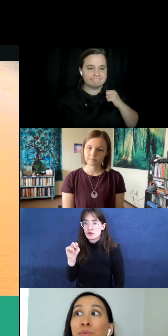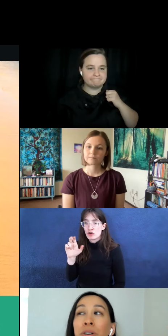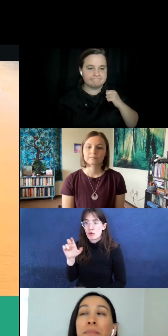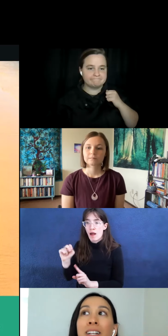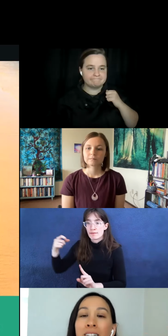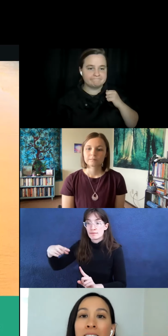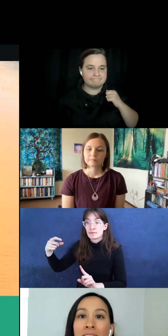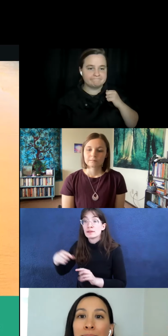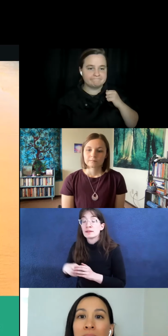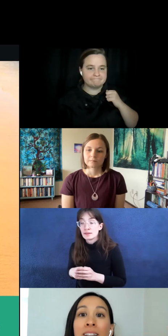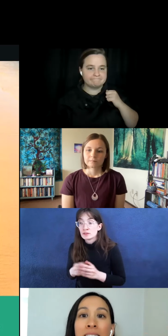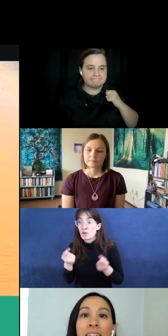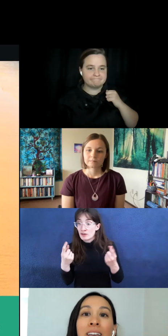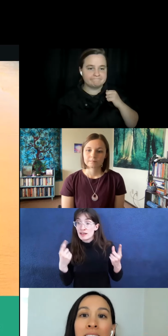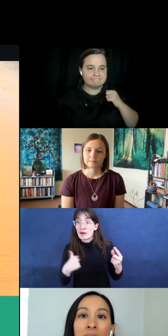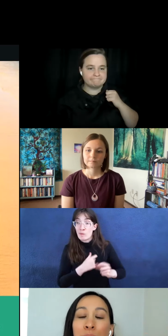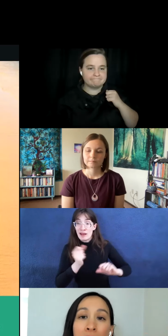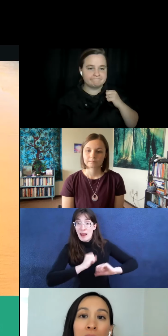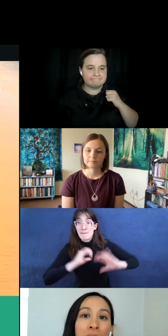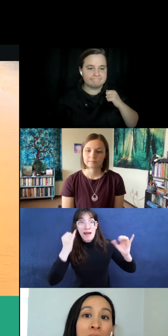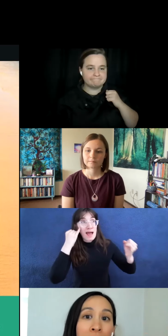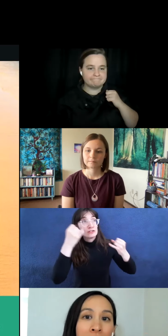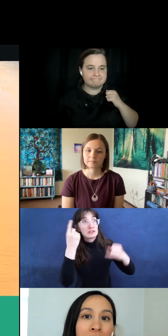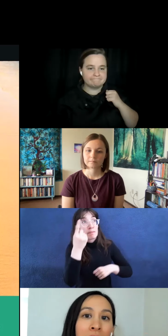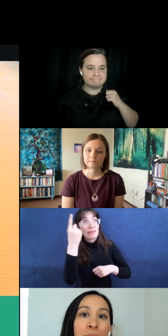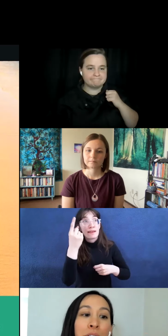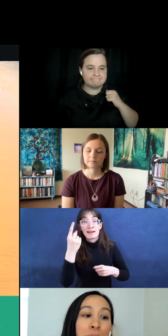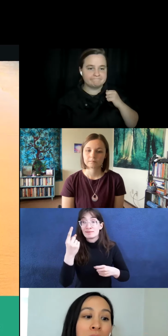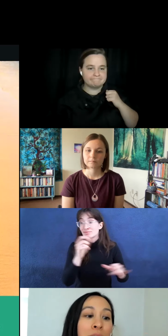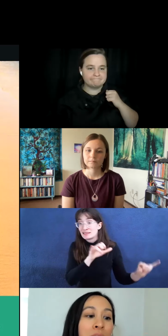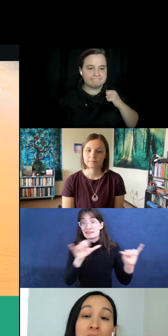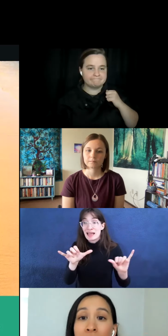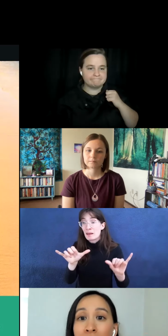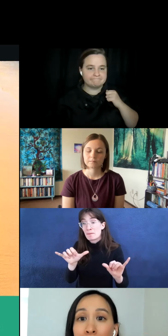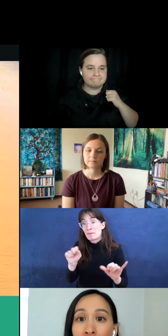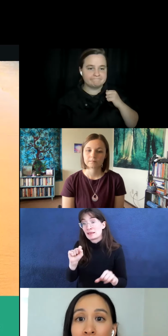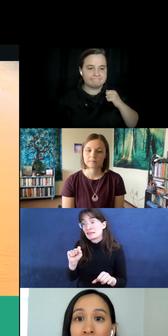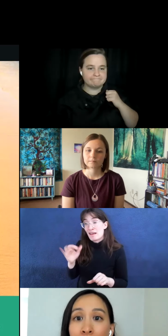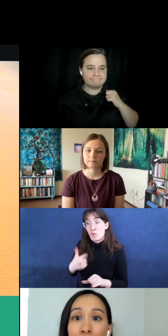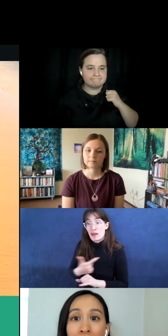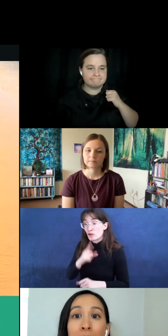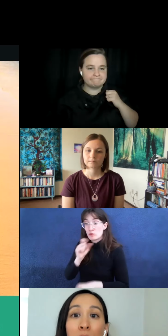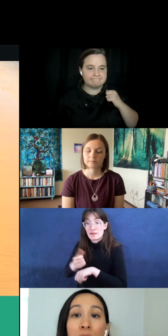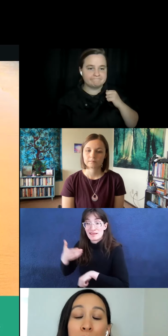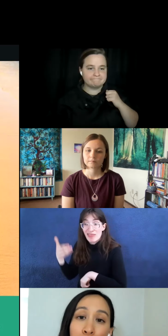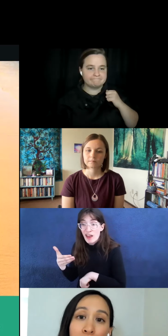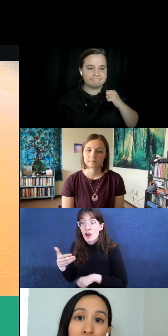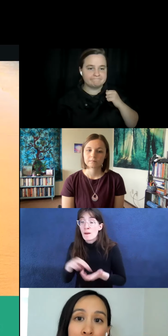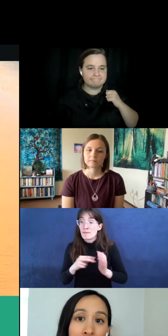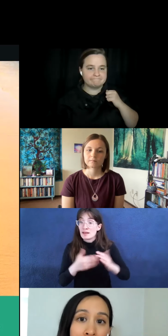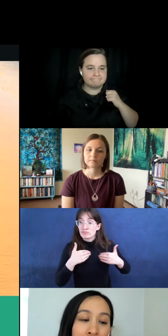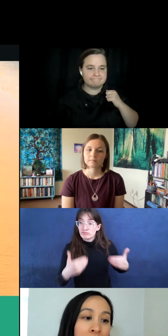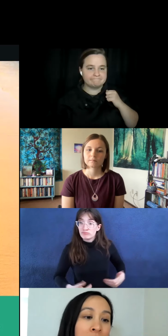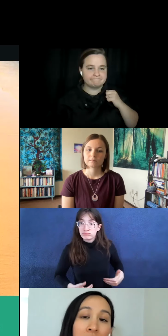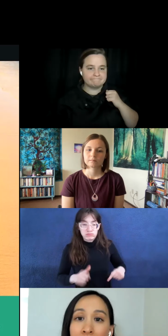of when we're imagining something, it's like we are there. We are really conditioning our bodies to be able to pull from